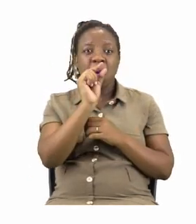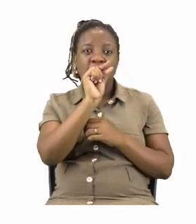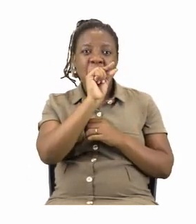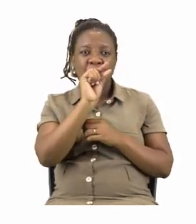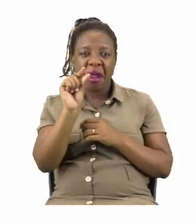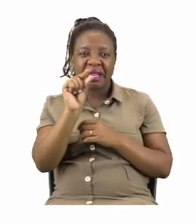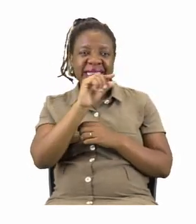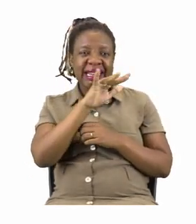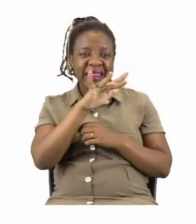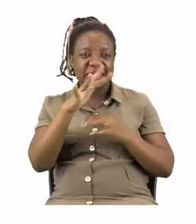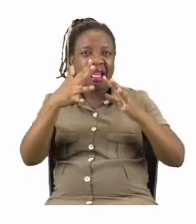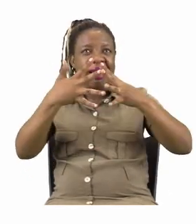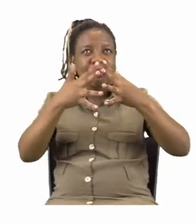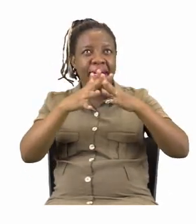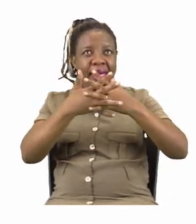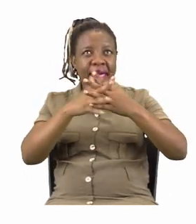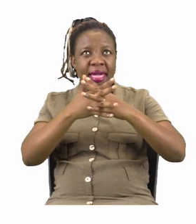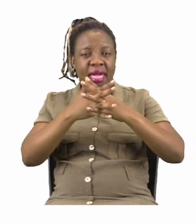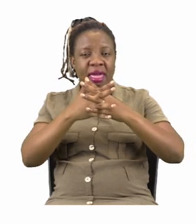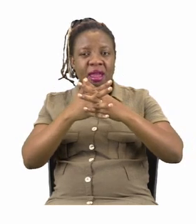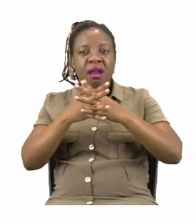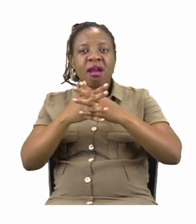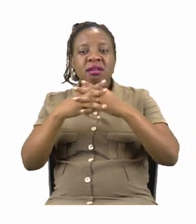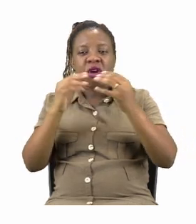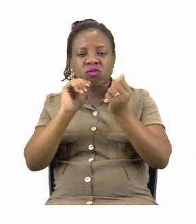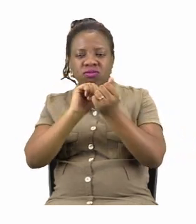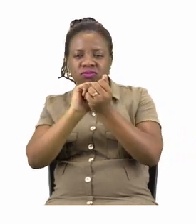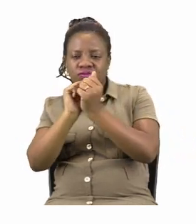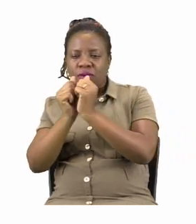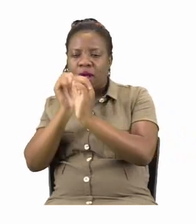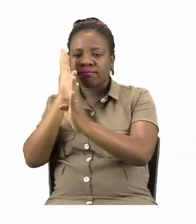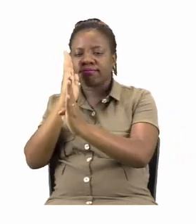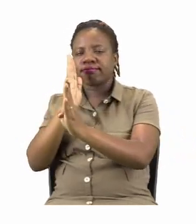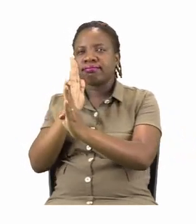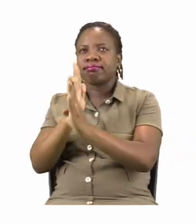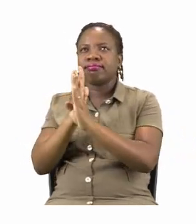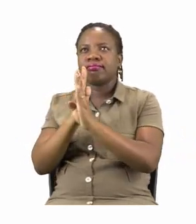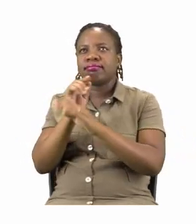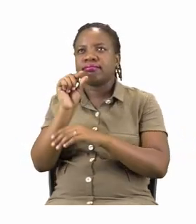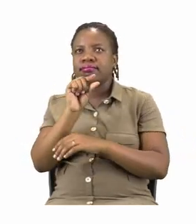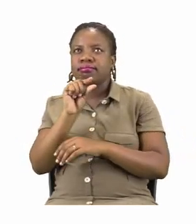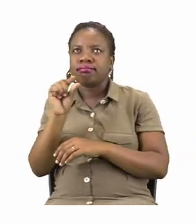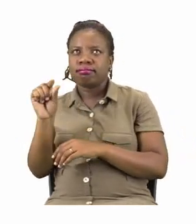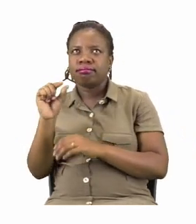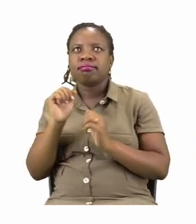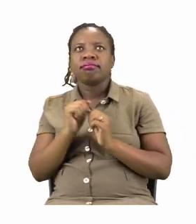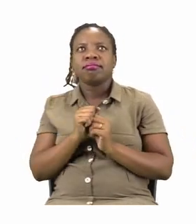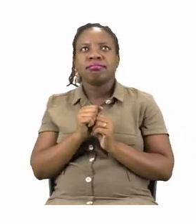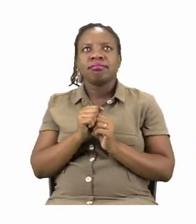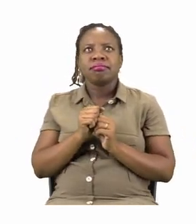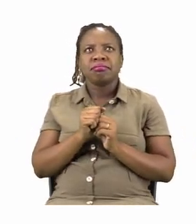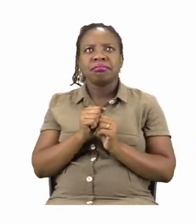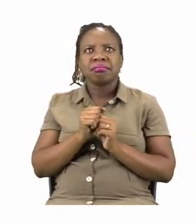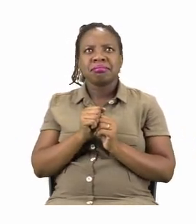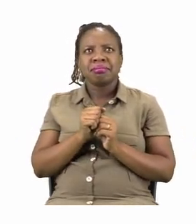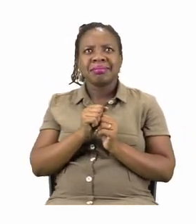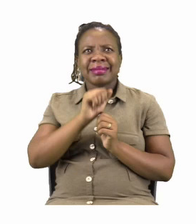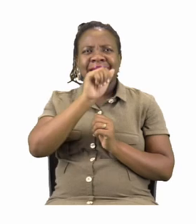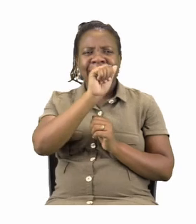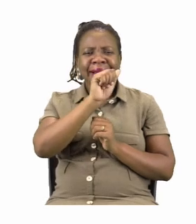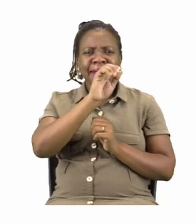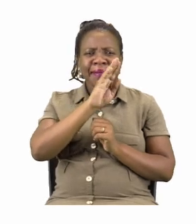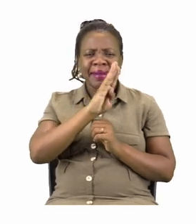to form words. Now there you will see you have a lot of letters that are